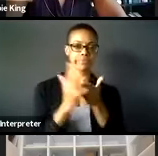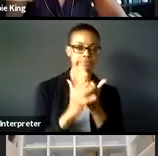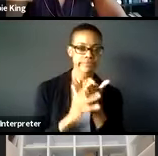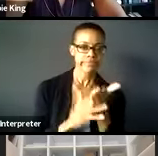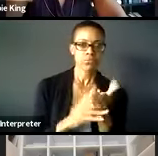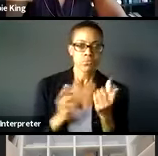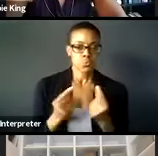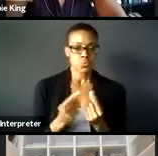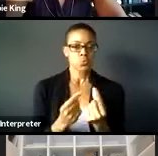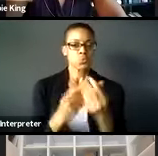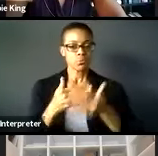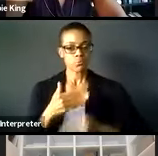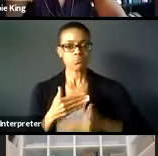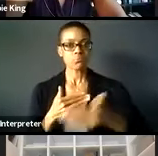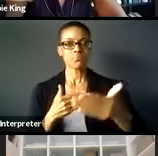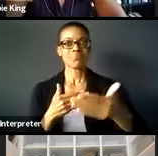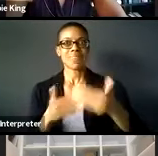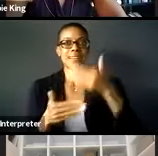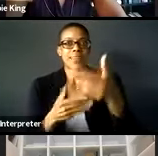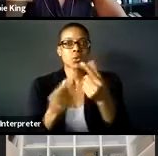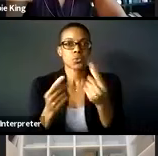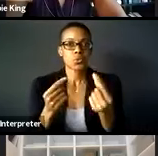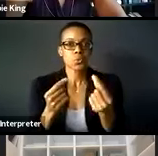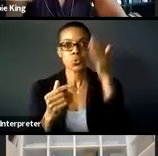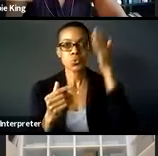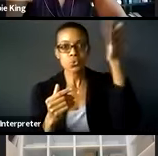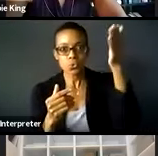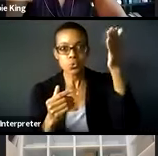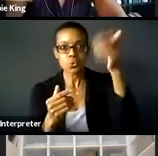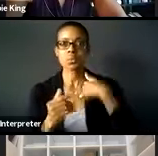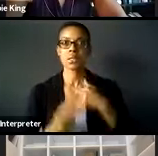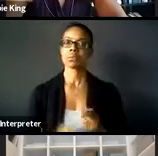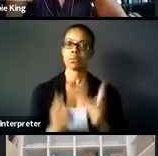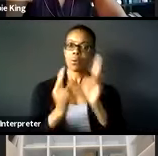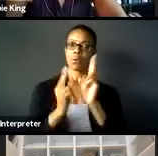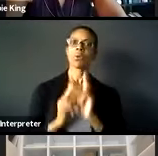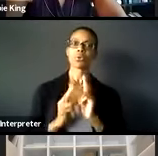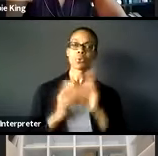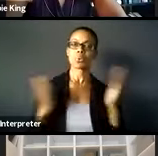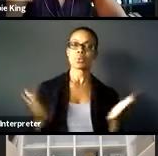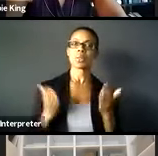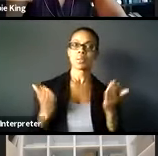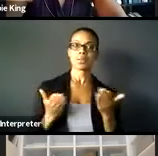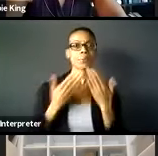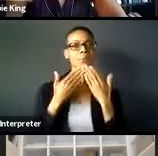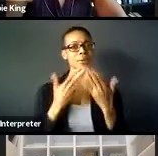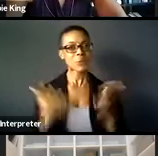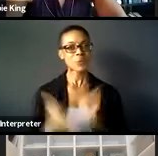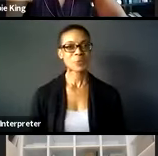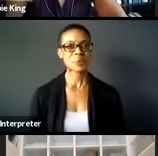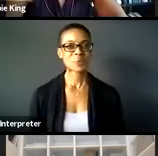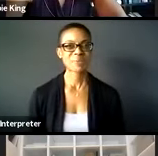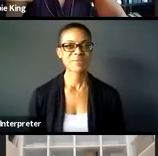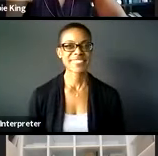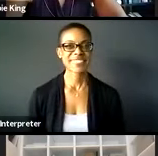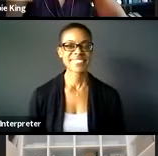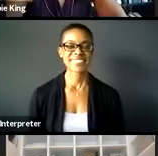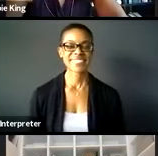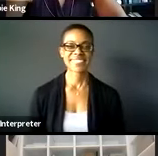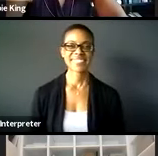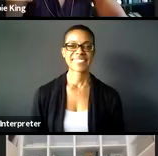waters and what are their next steps. And I'm truly honored to be here today, and thank you.